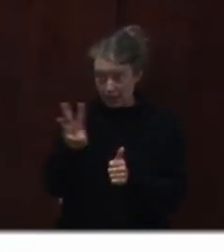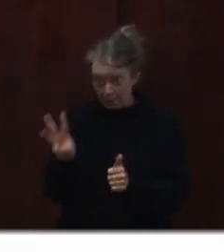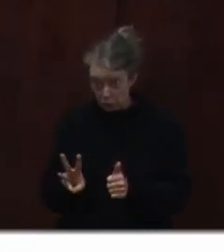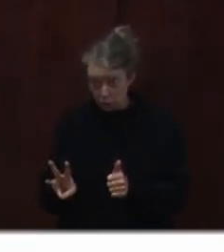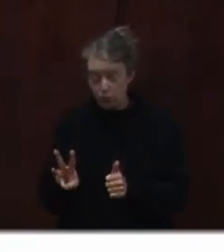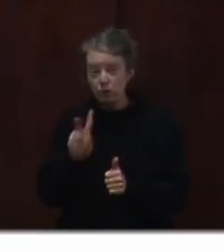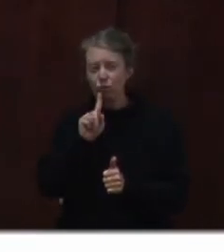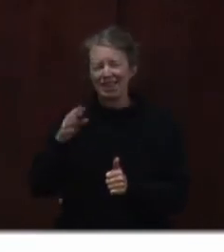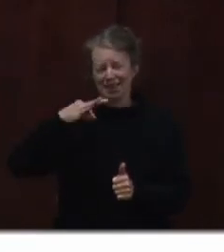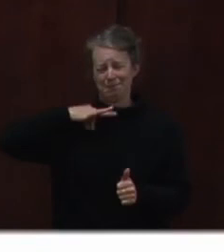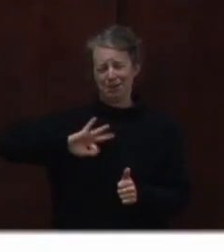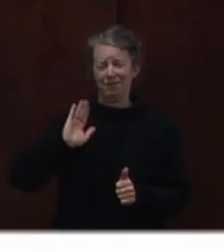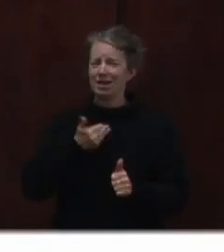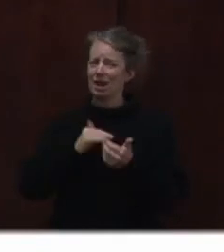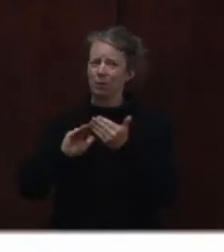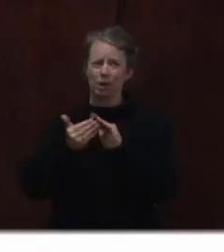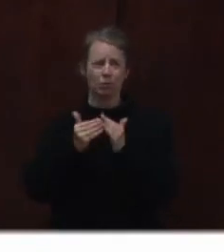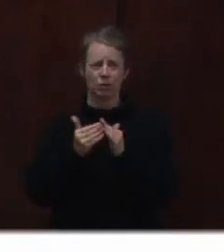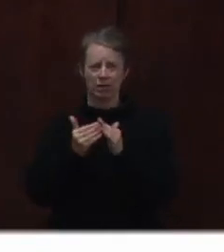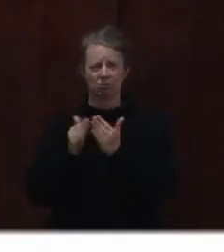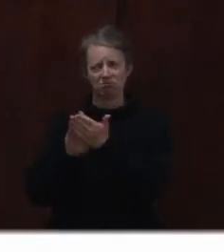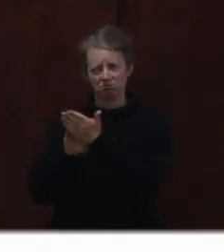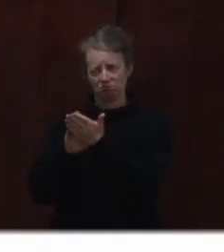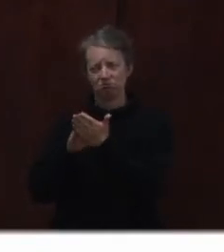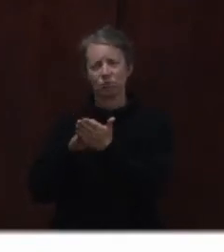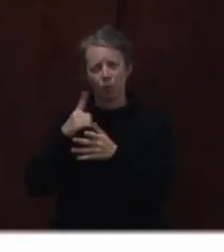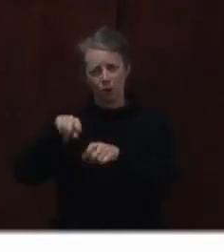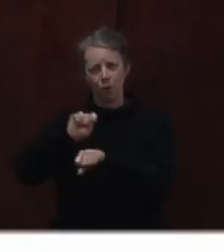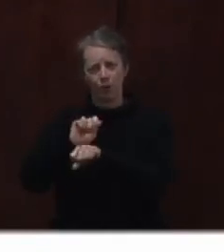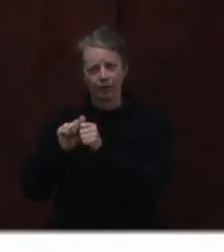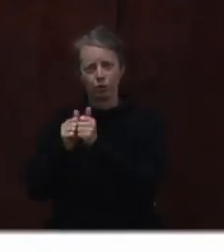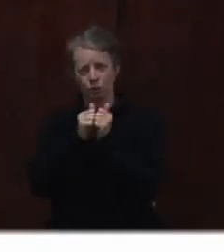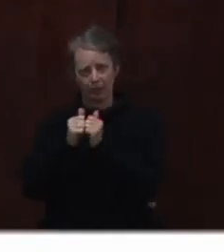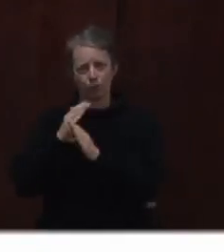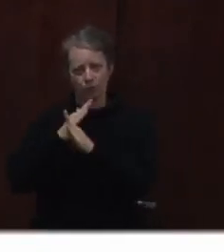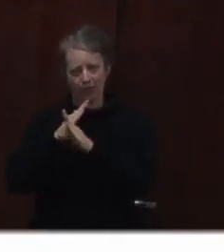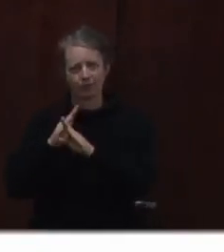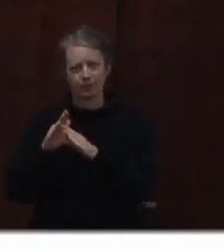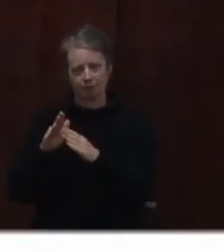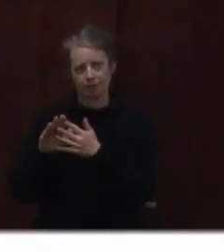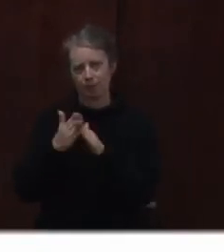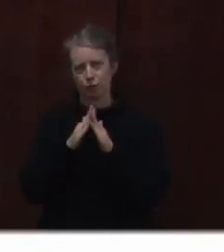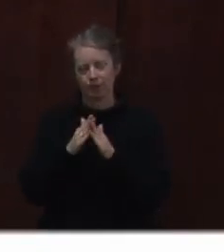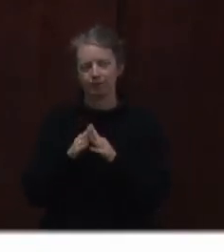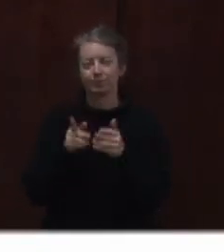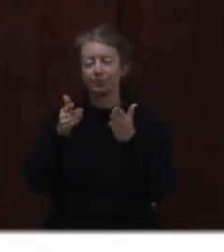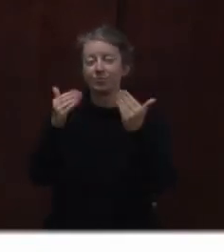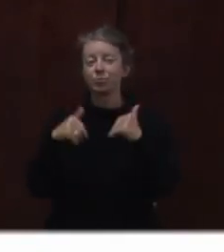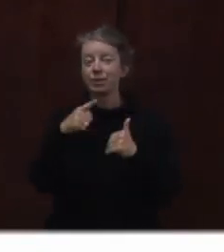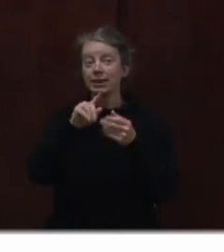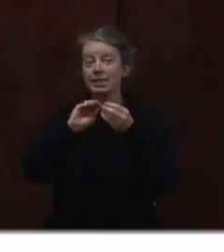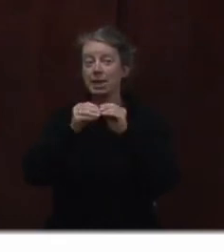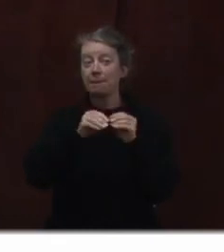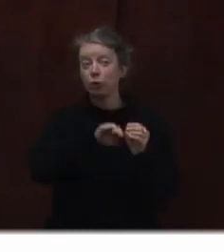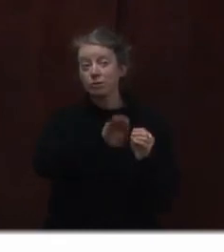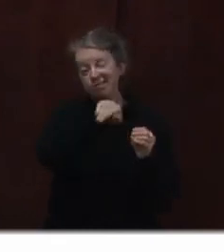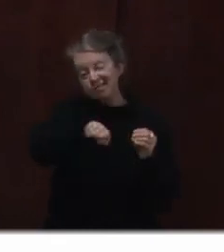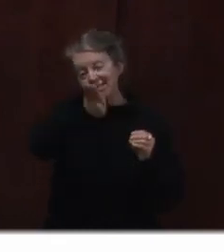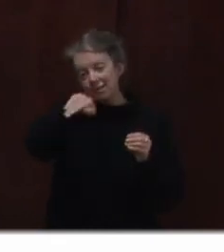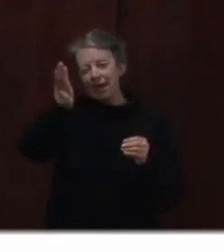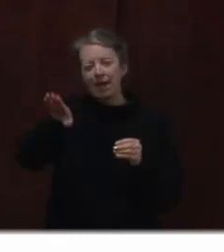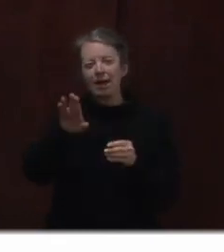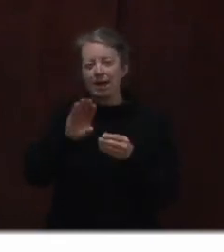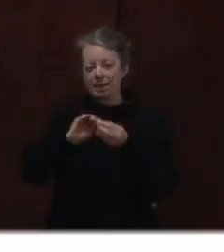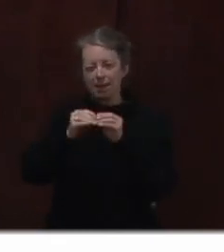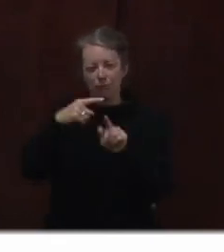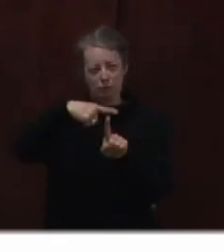together to protect our community. So thank you. These are the cases in the United States. It looks almost exactly like the Epi Curve